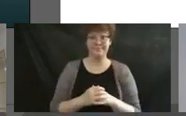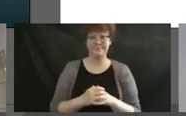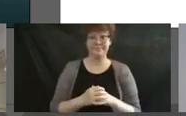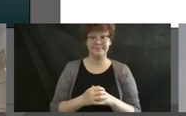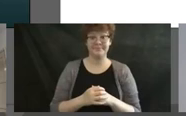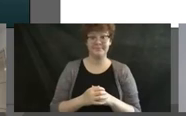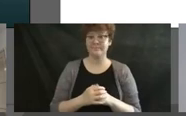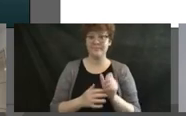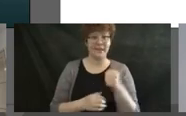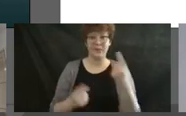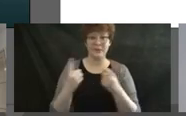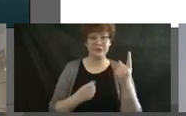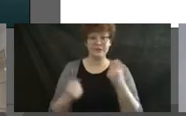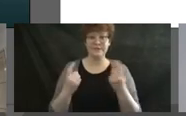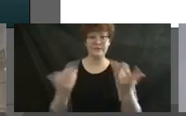Are there any questions?